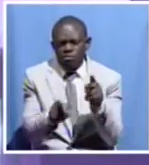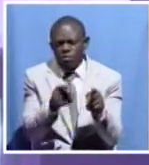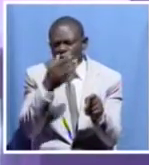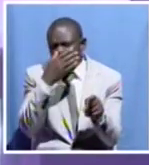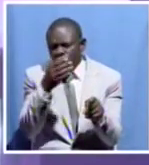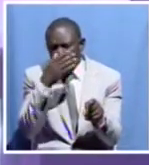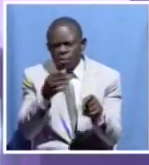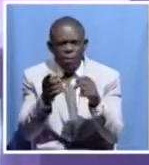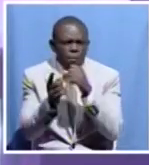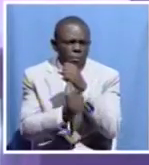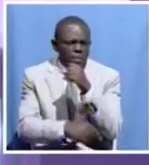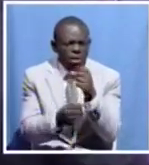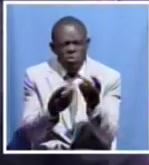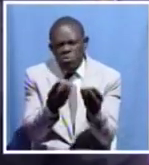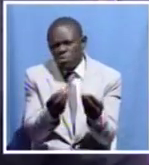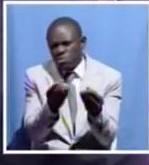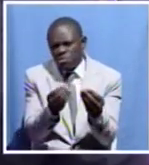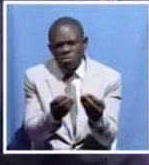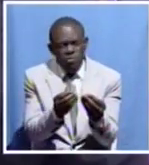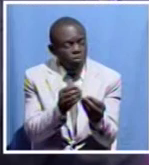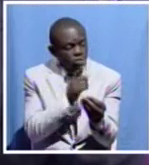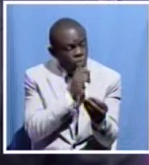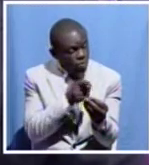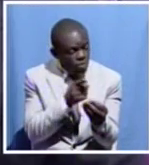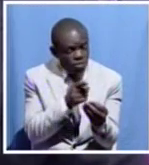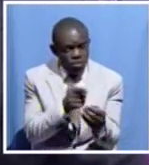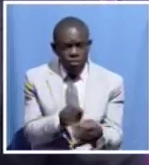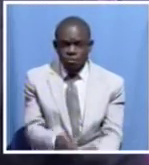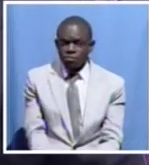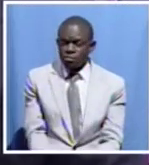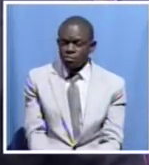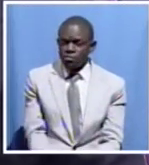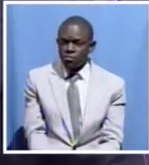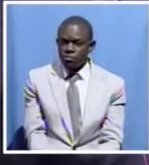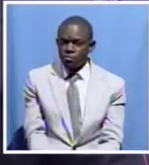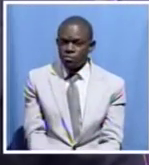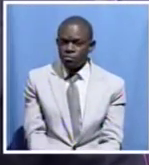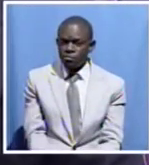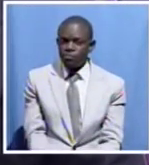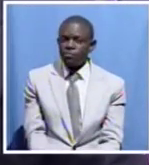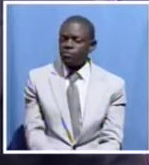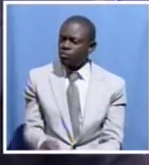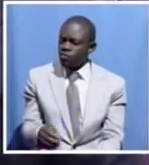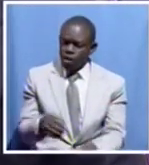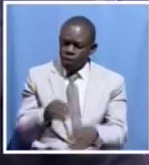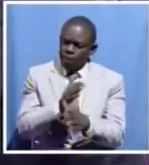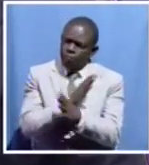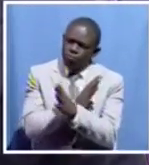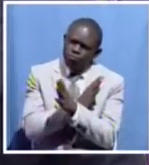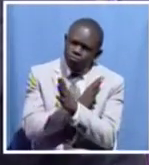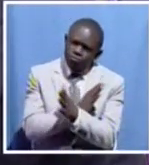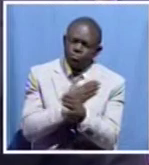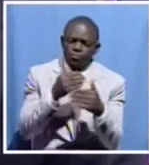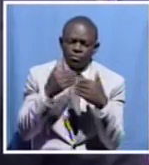lightly. With all these issues you are raising, Brother Grevasio, do exist in other countries, and